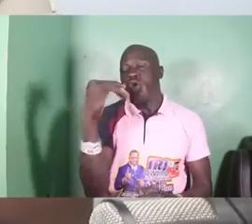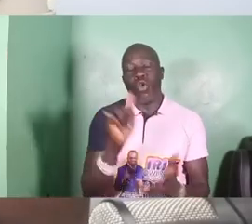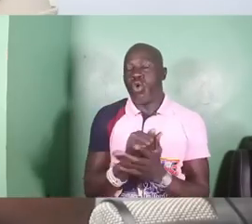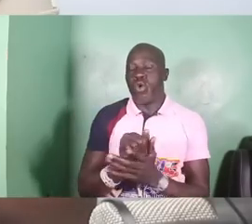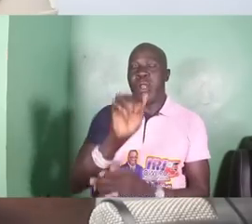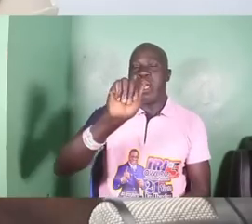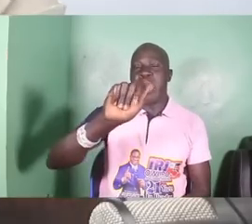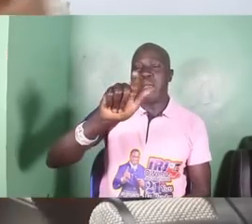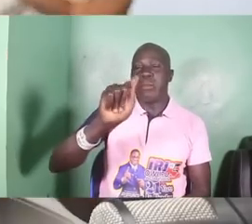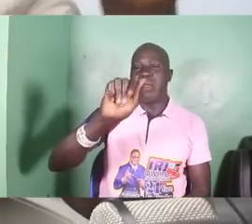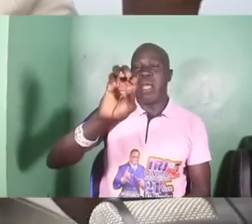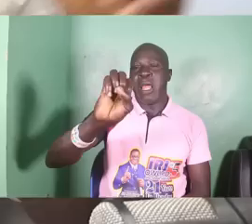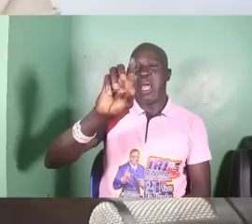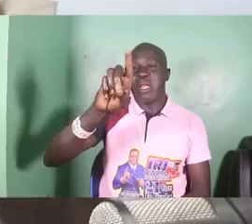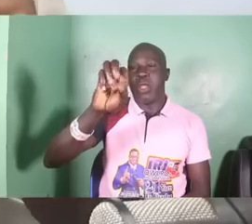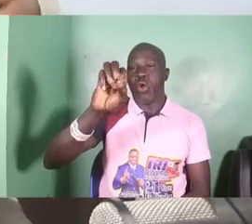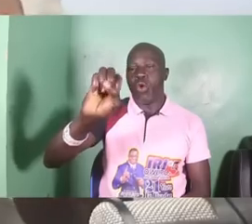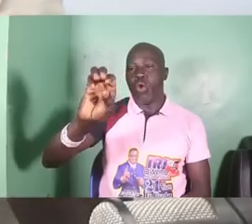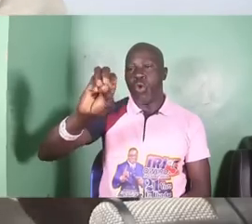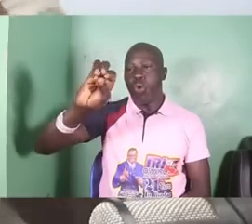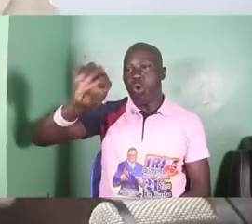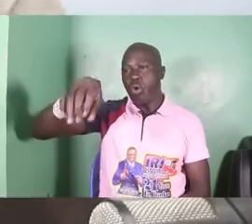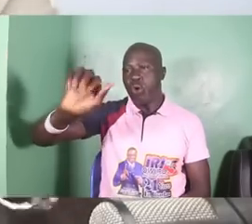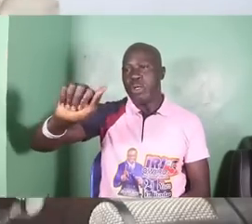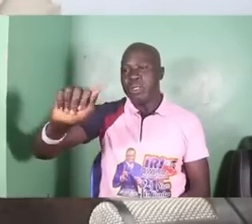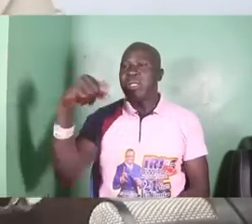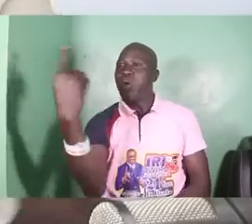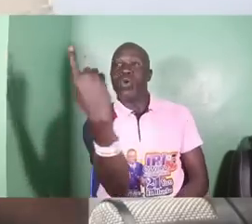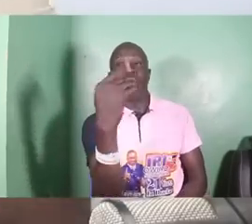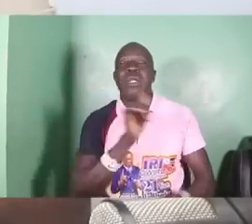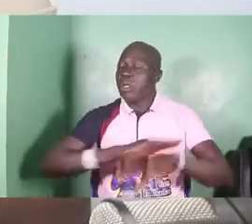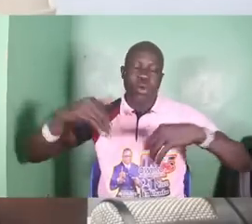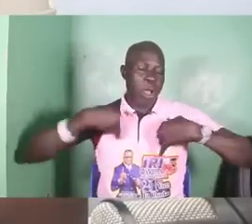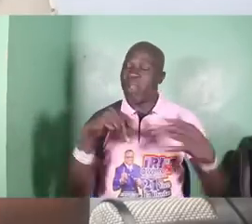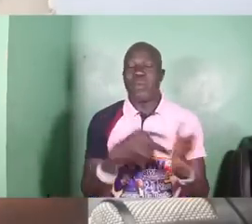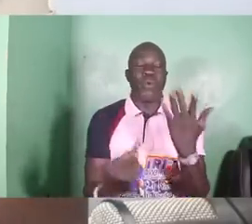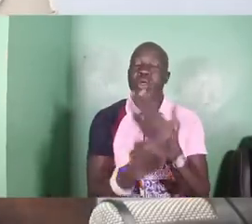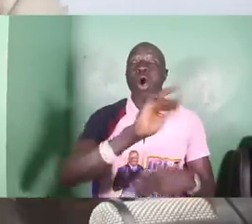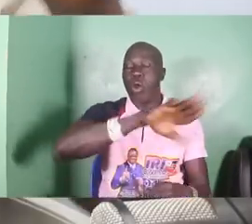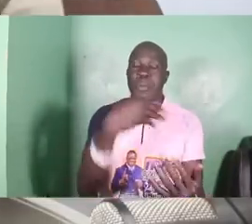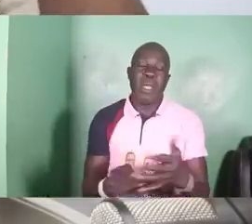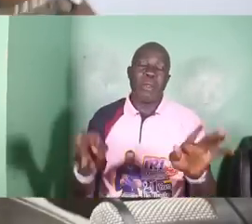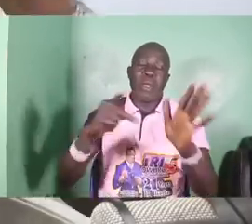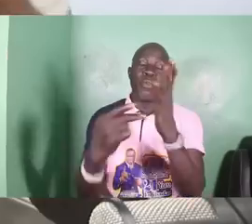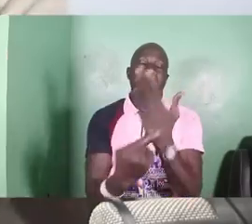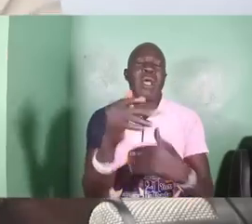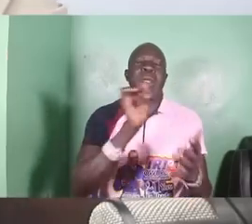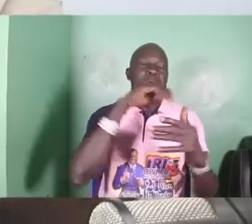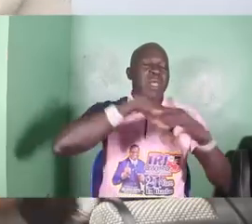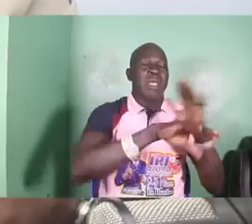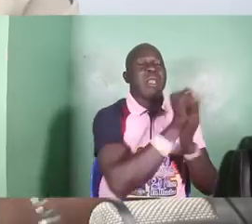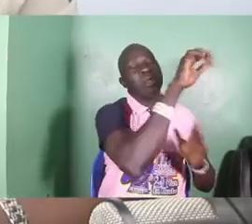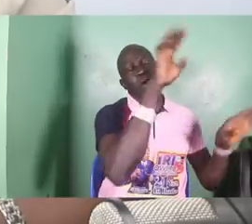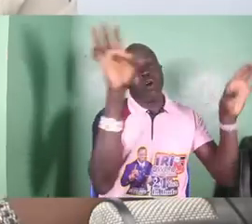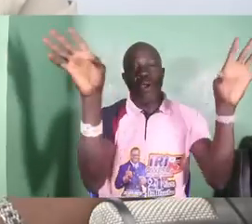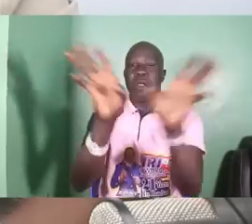in Friday that will do their program on Friday all our new branches next Thursday there will be program oro re gbodo gbo